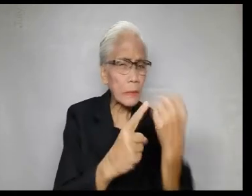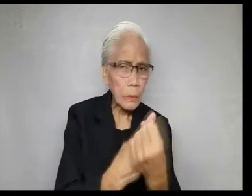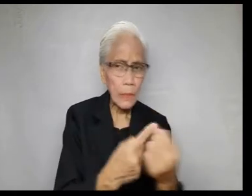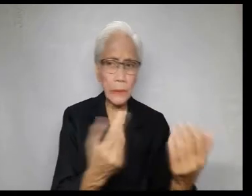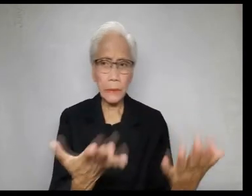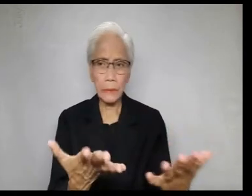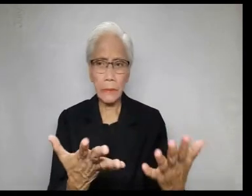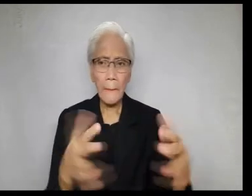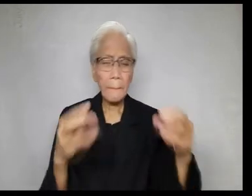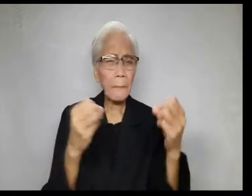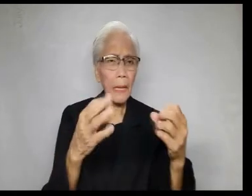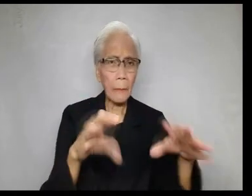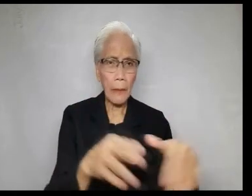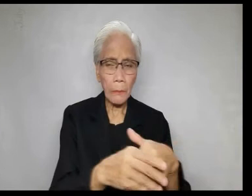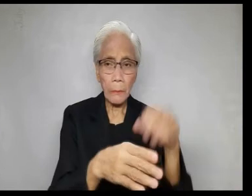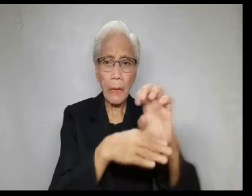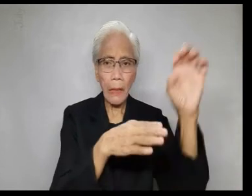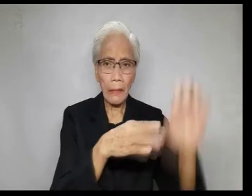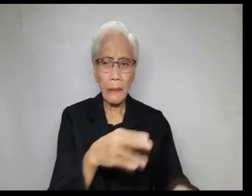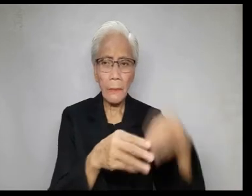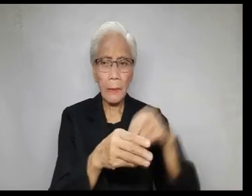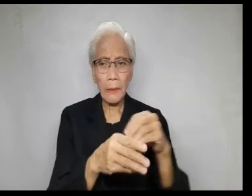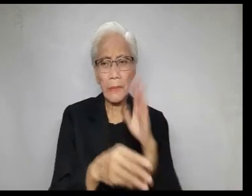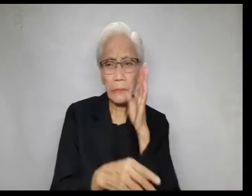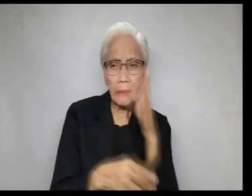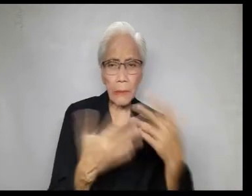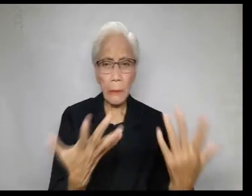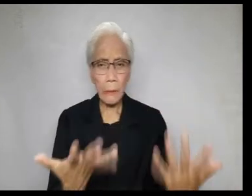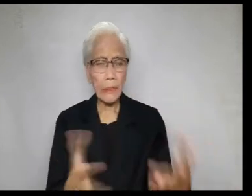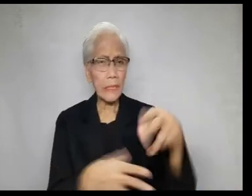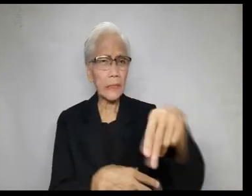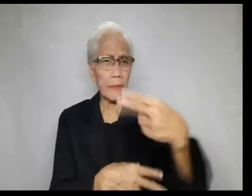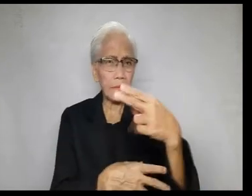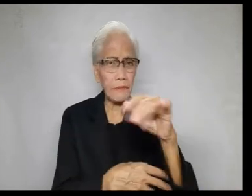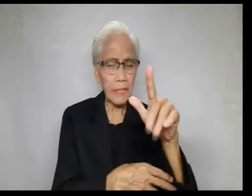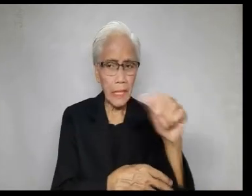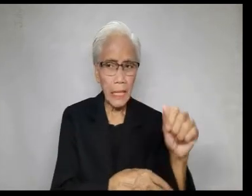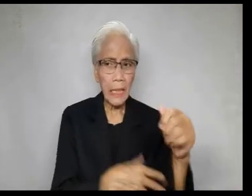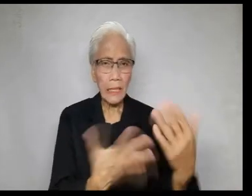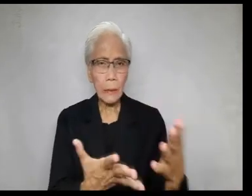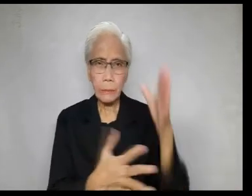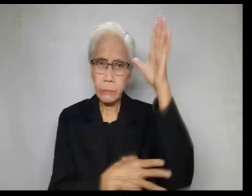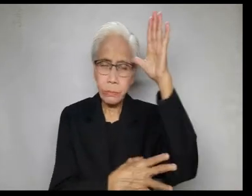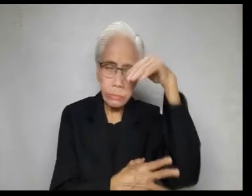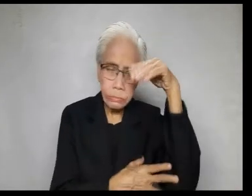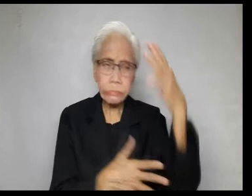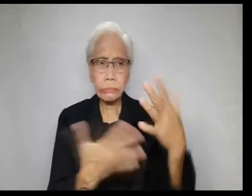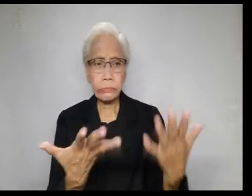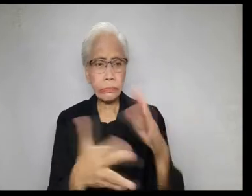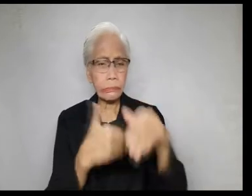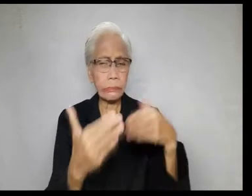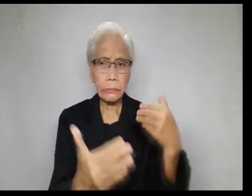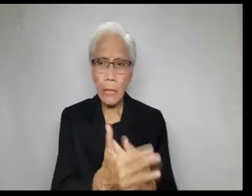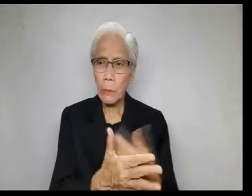the same page. Many marriages end up bitterly, and they hide this glaring philia stubbornness